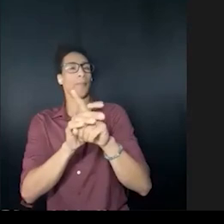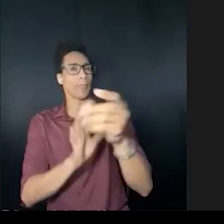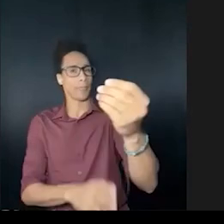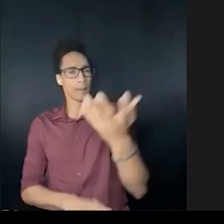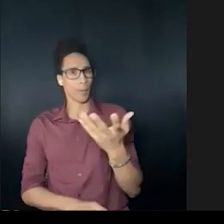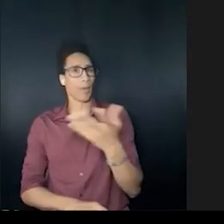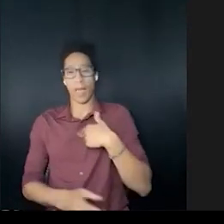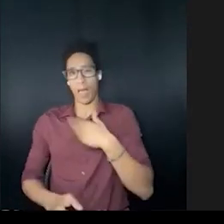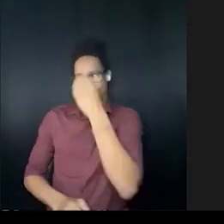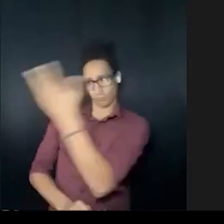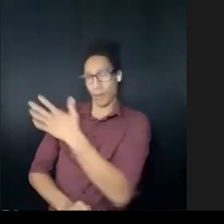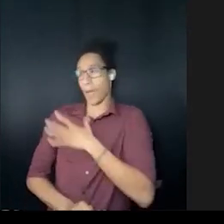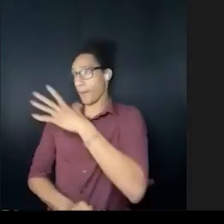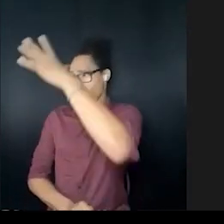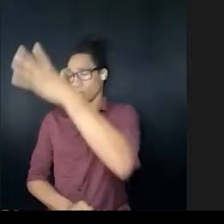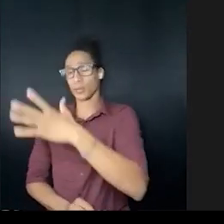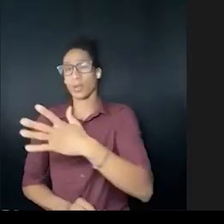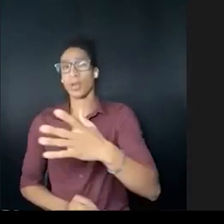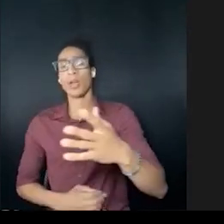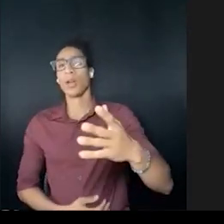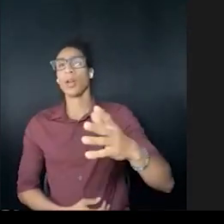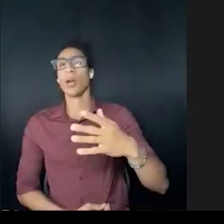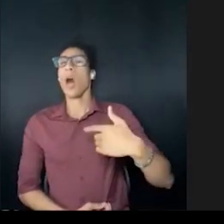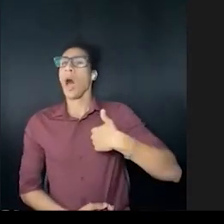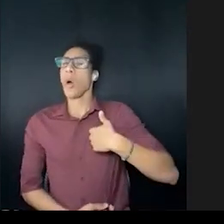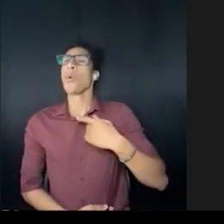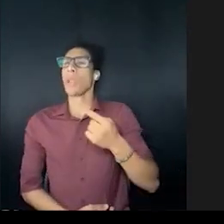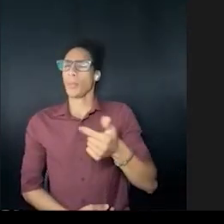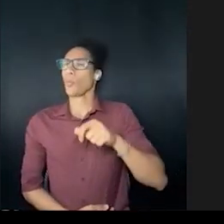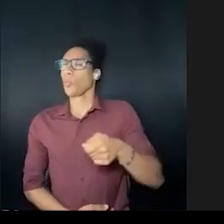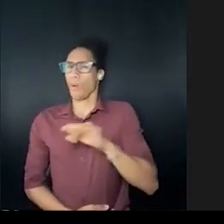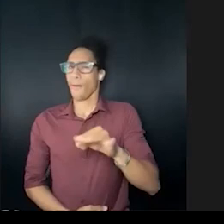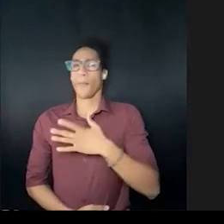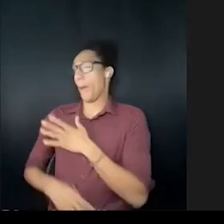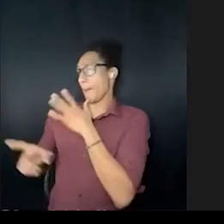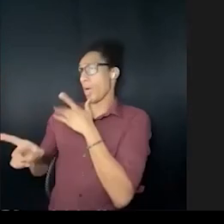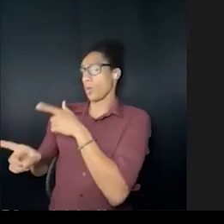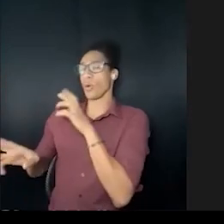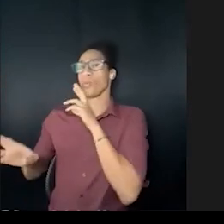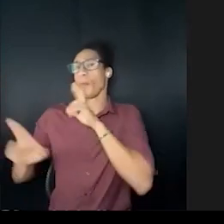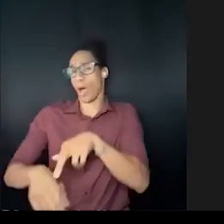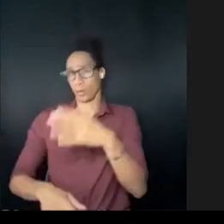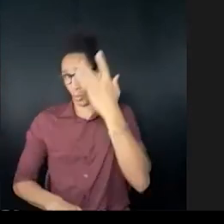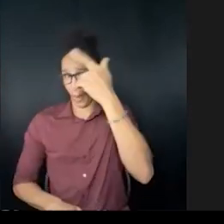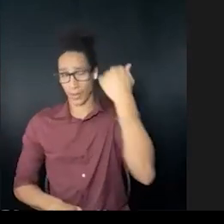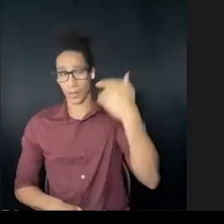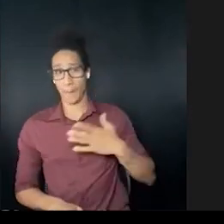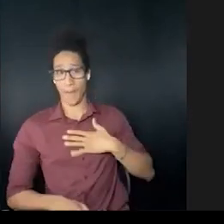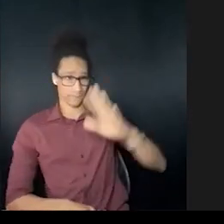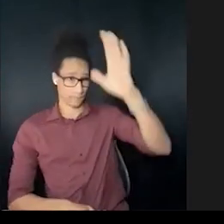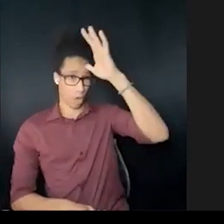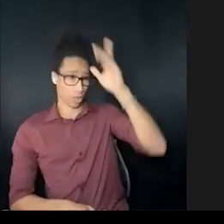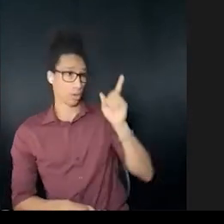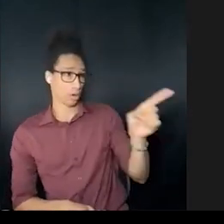And I was a little perturbed at my mother's response, because between my dad and I believe she suffered